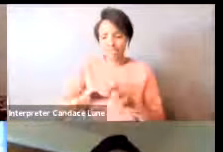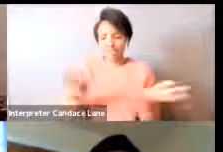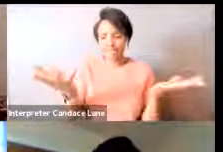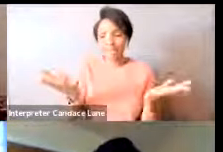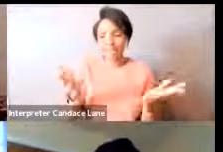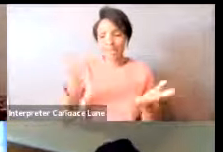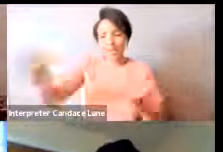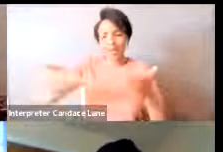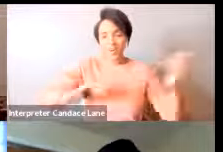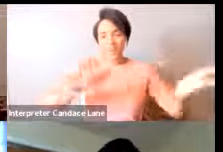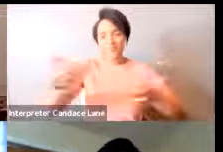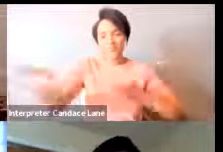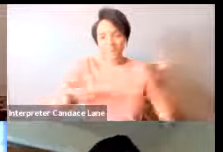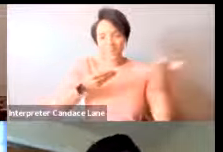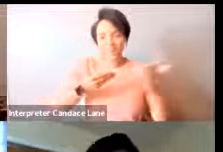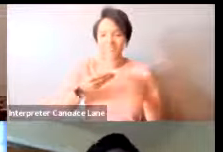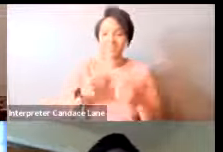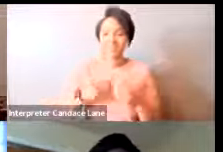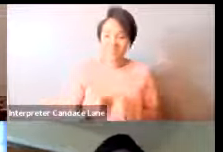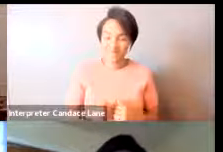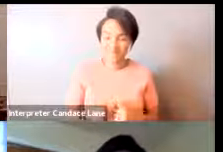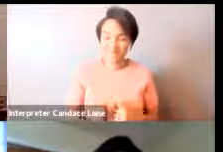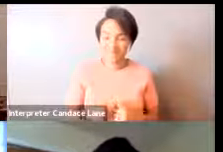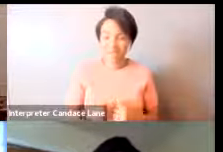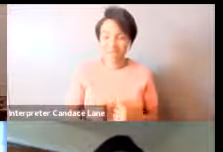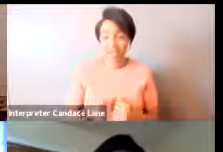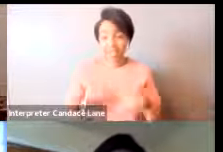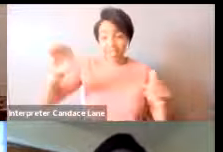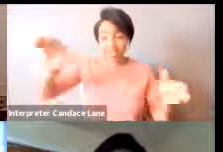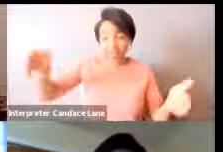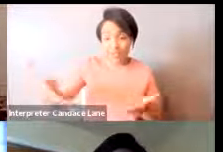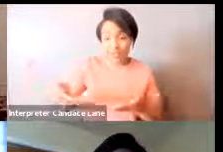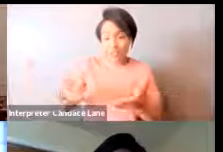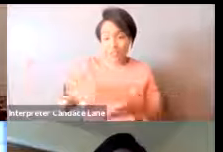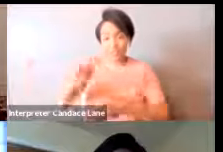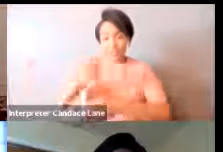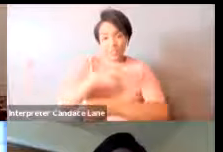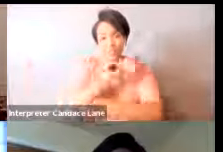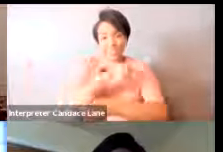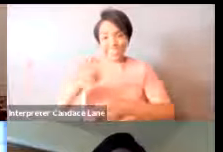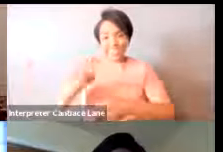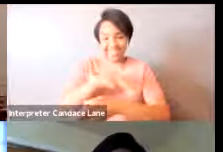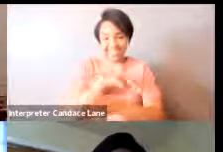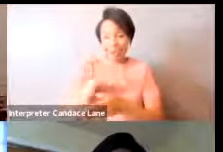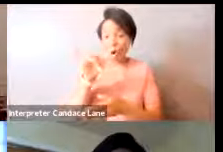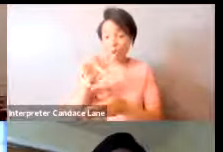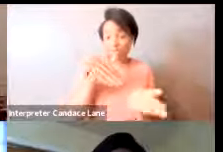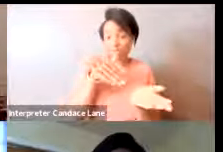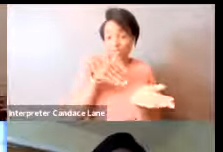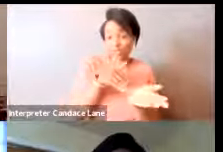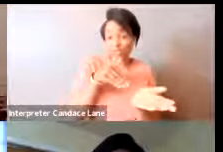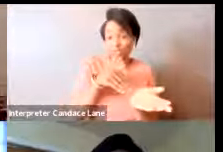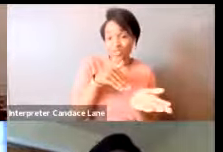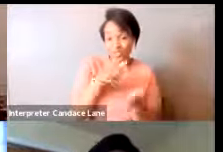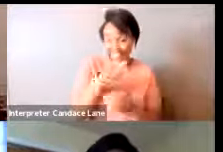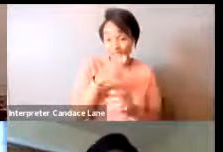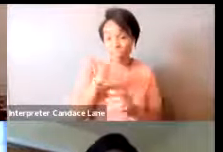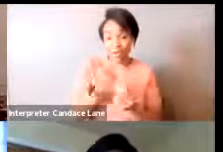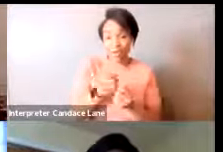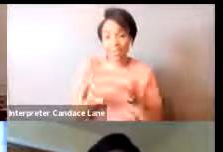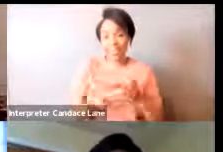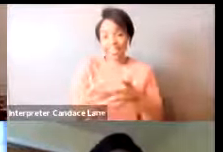some welcomes on behalf of Lehman and introduce the poets. Dr. Benon will also be leading the Q&A